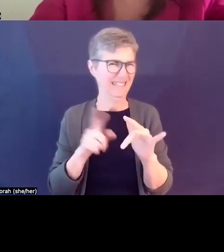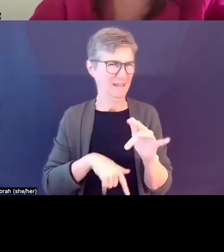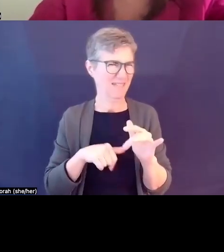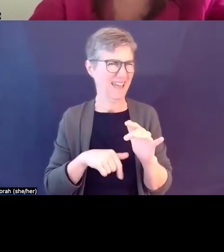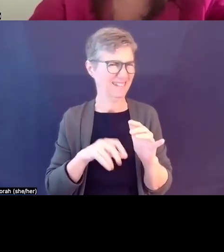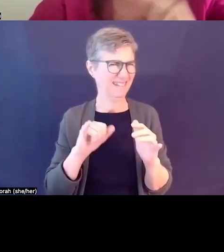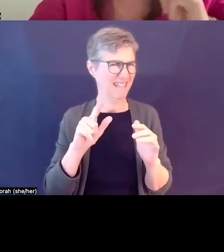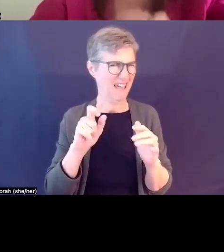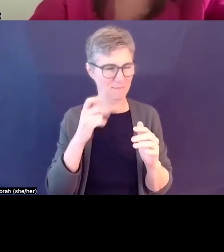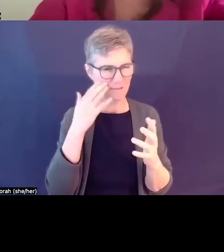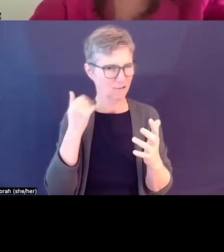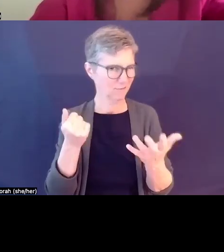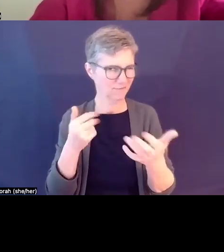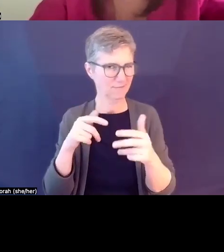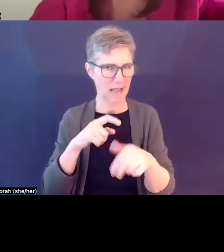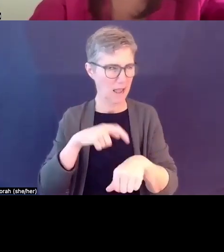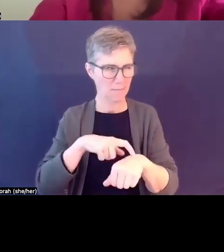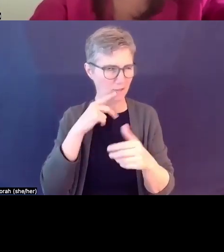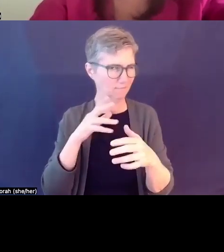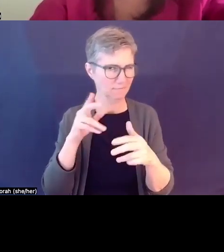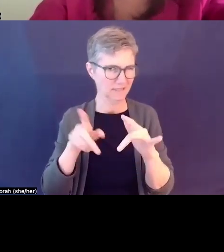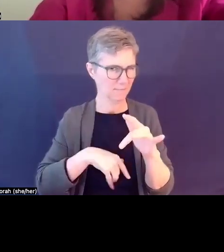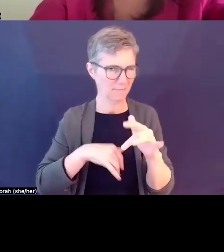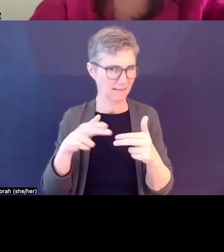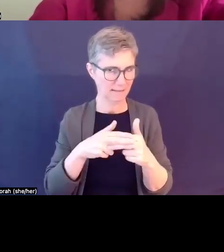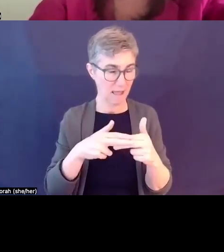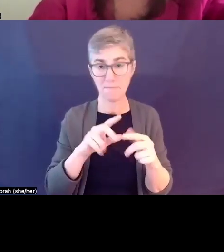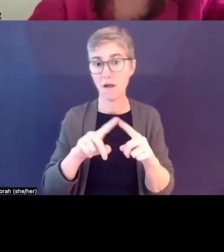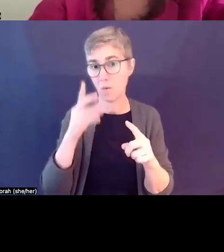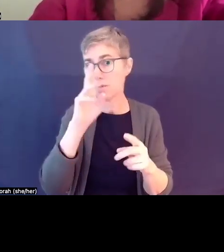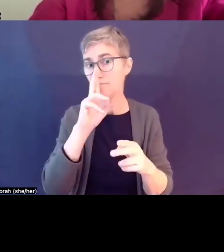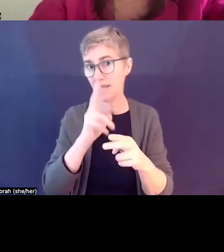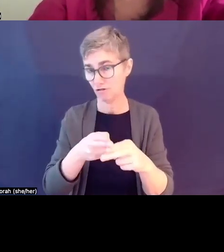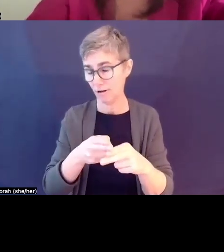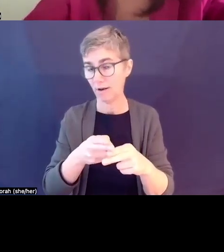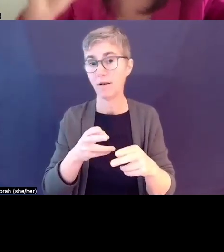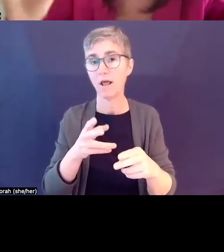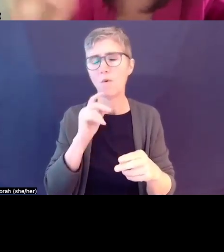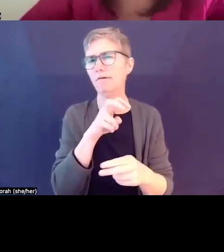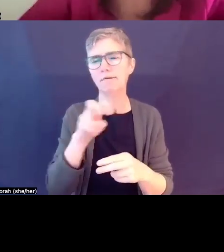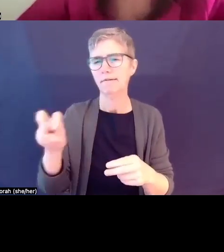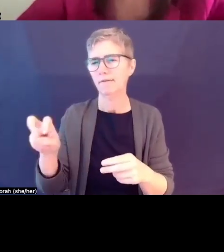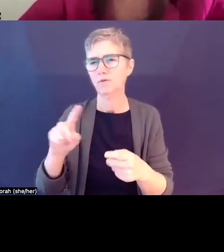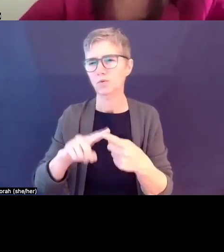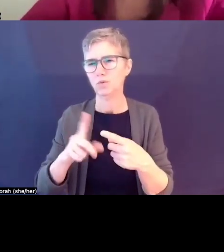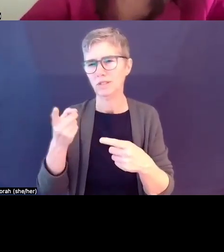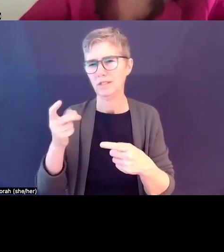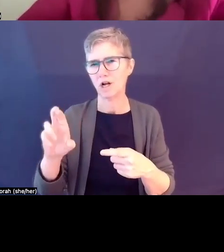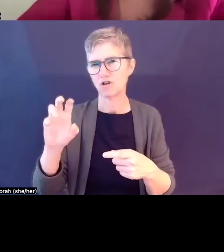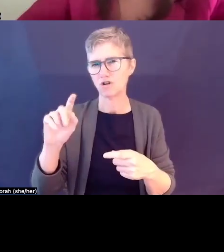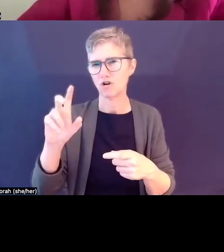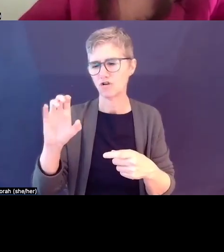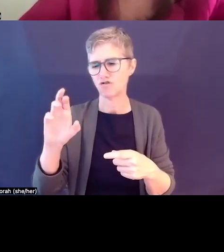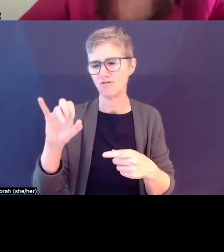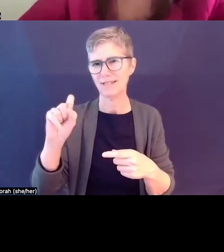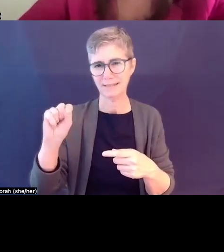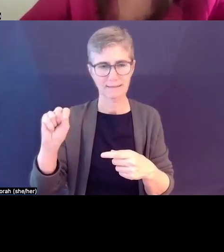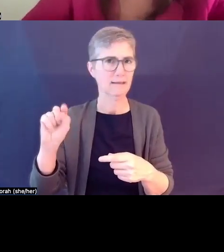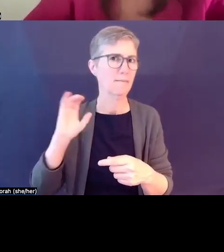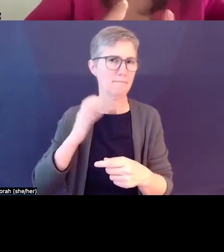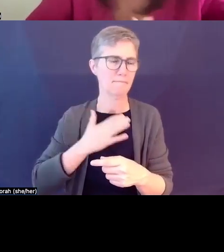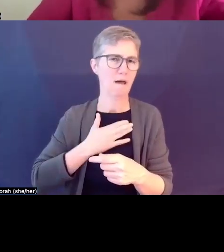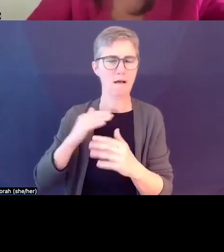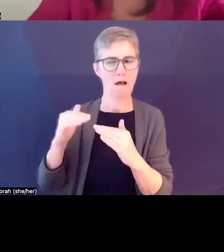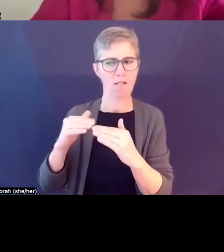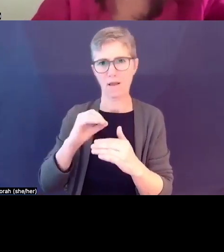for time and just mention that I want to transition this over to Dr. Crist, my colleague and co-PI on this